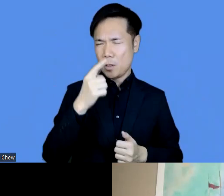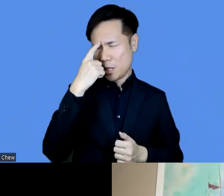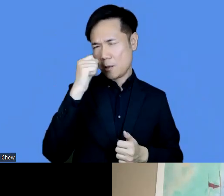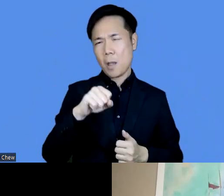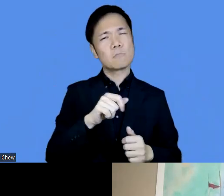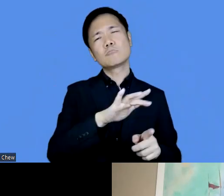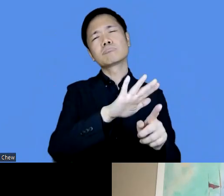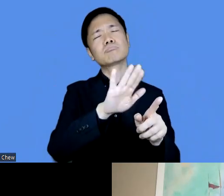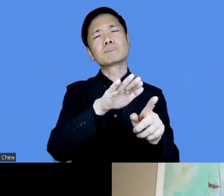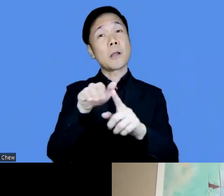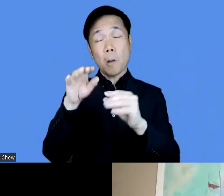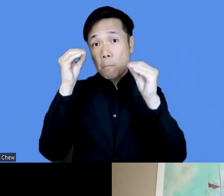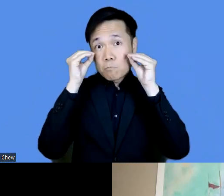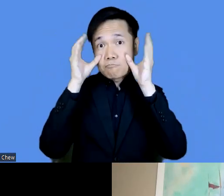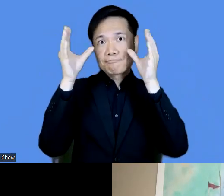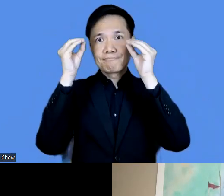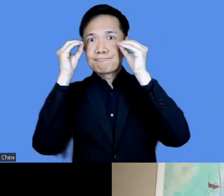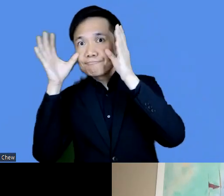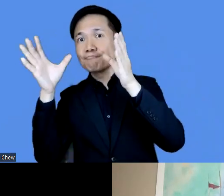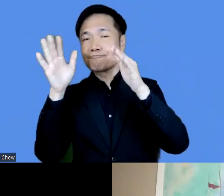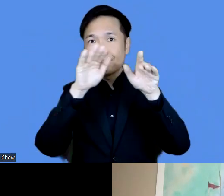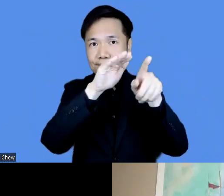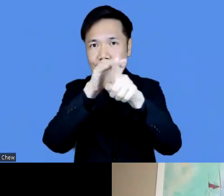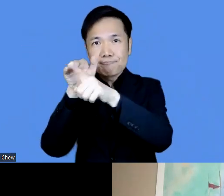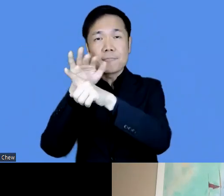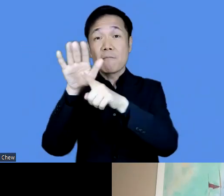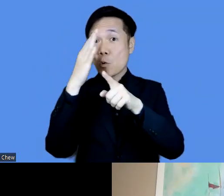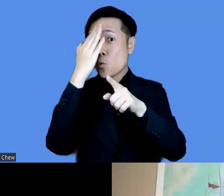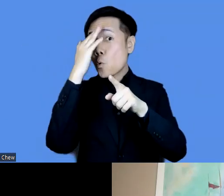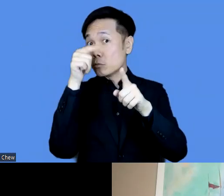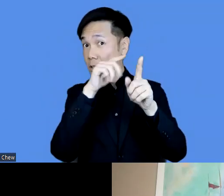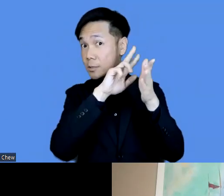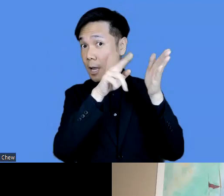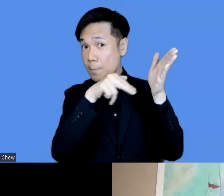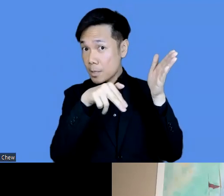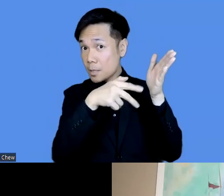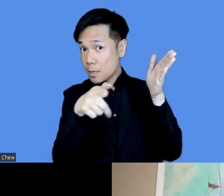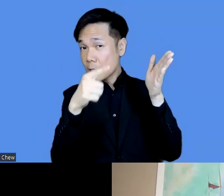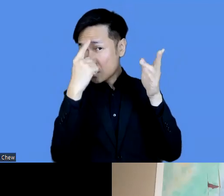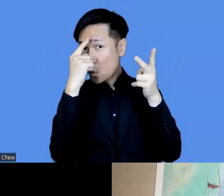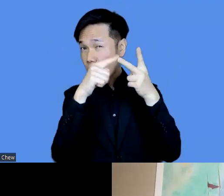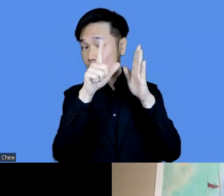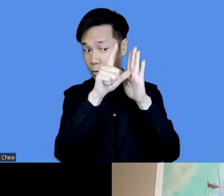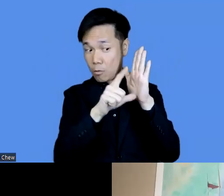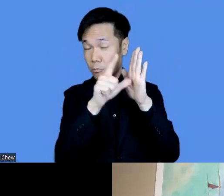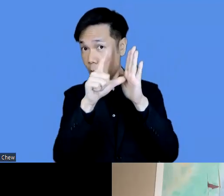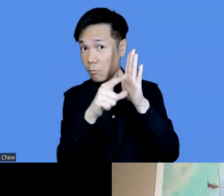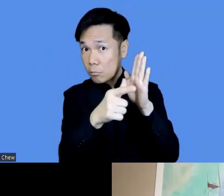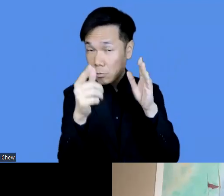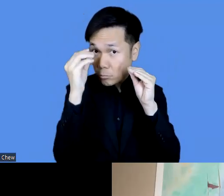stakeholders on the UNCRPD and other legislations. Sometimes we make assumptions that